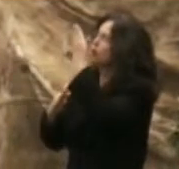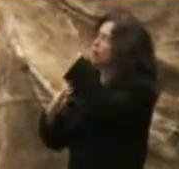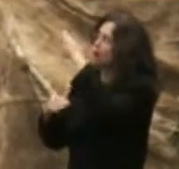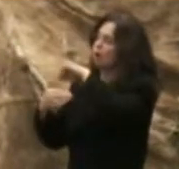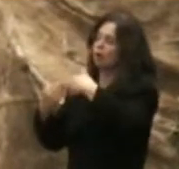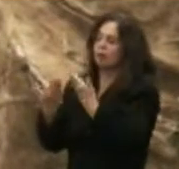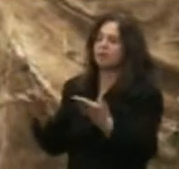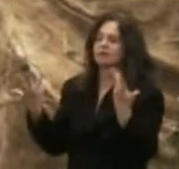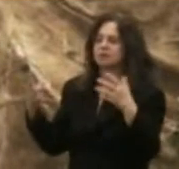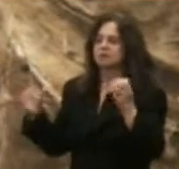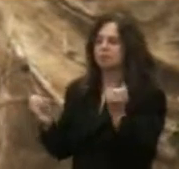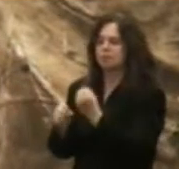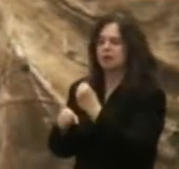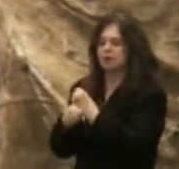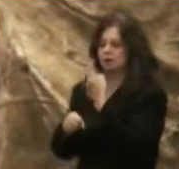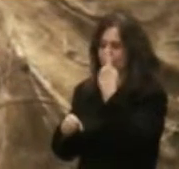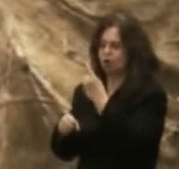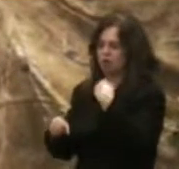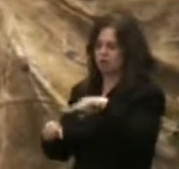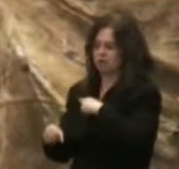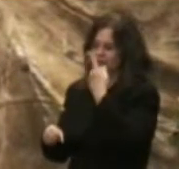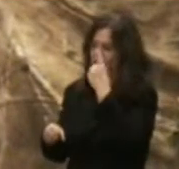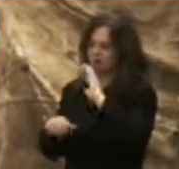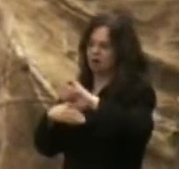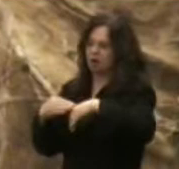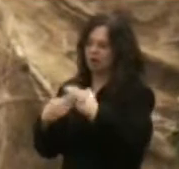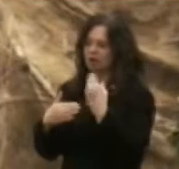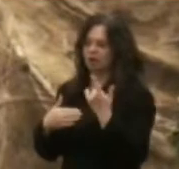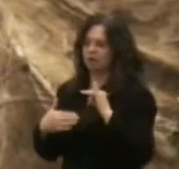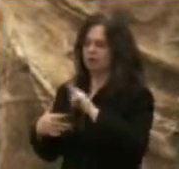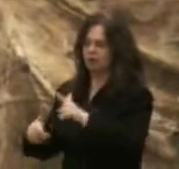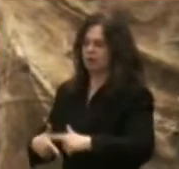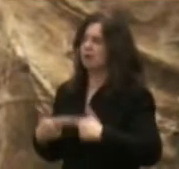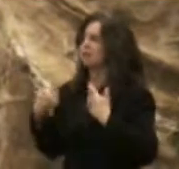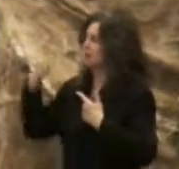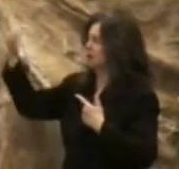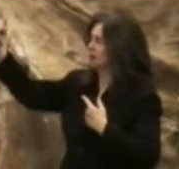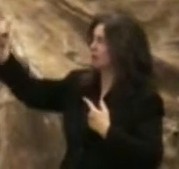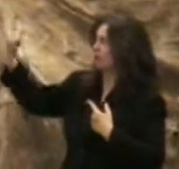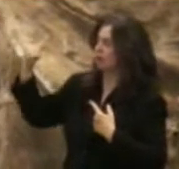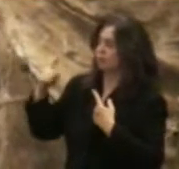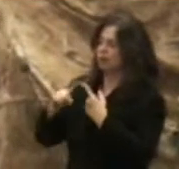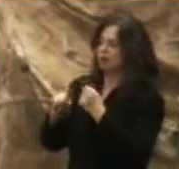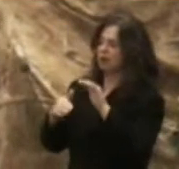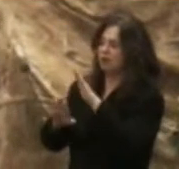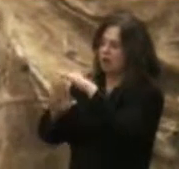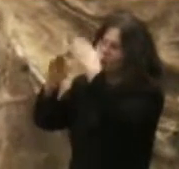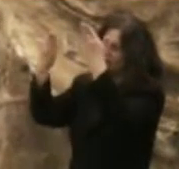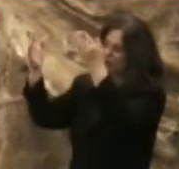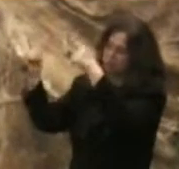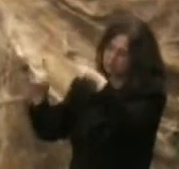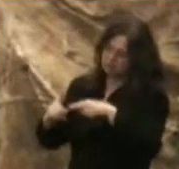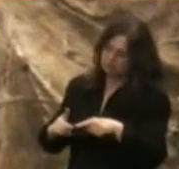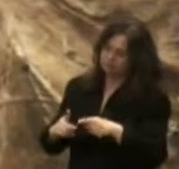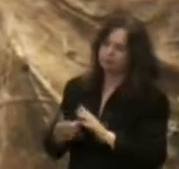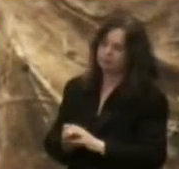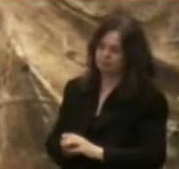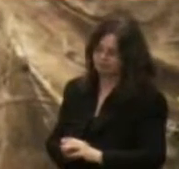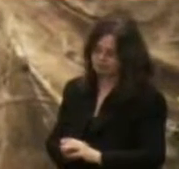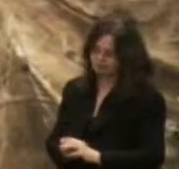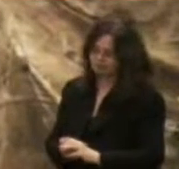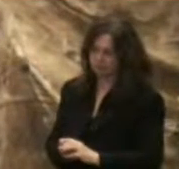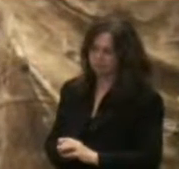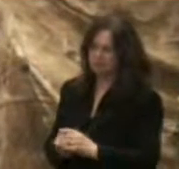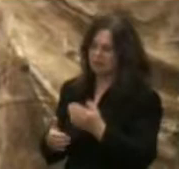all things were made. For us and for our salvation, he came down from heaven, was incarnate of the